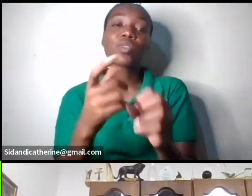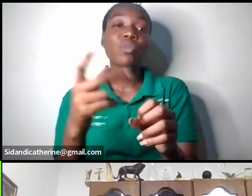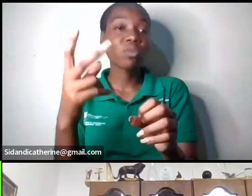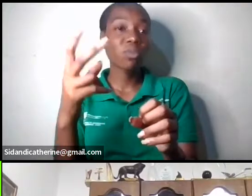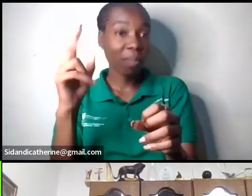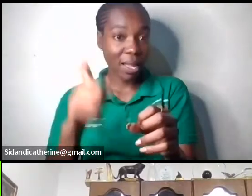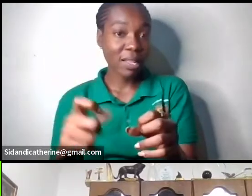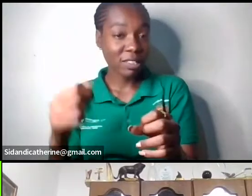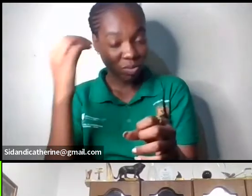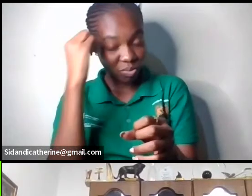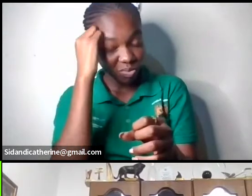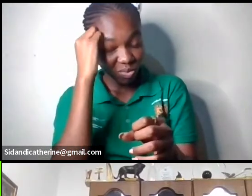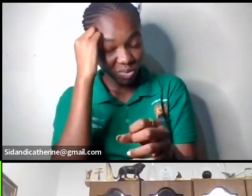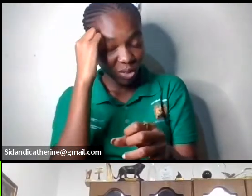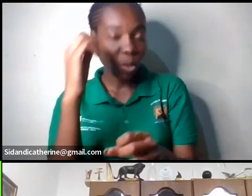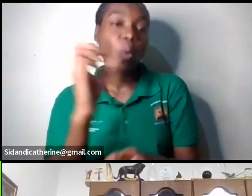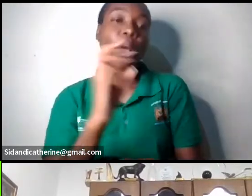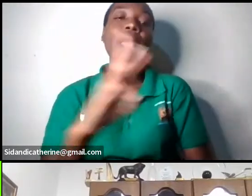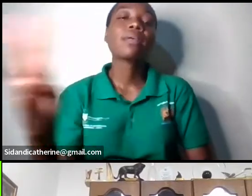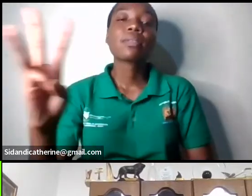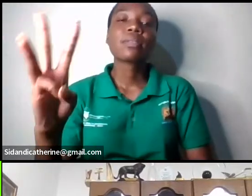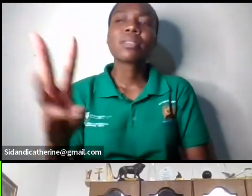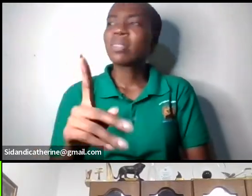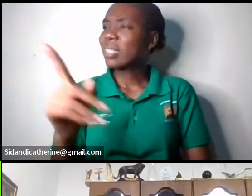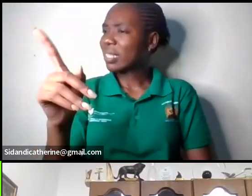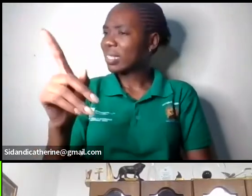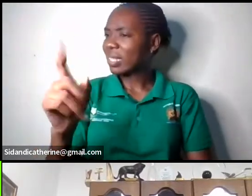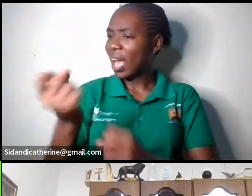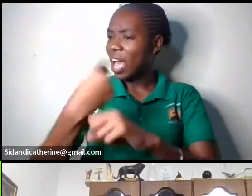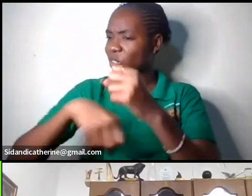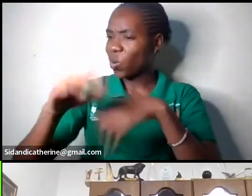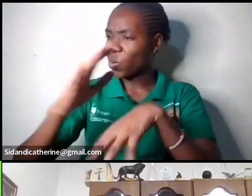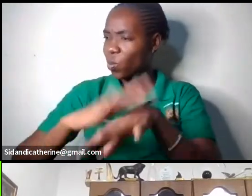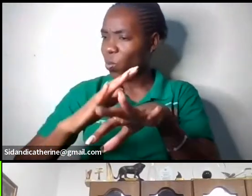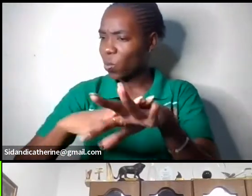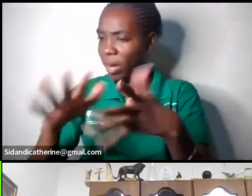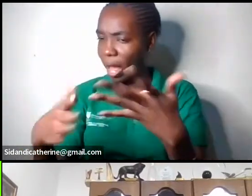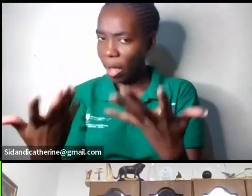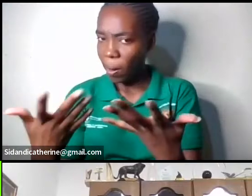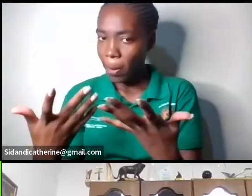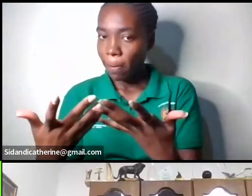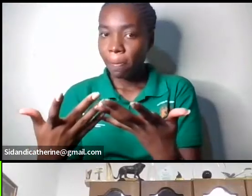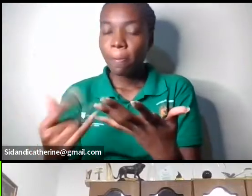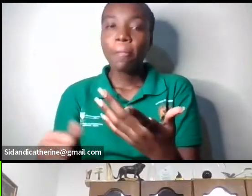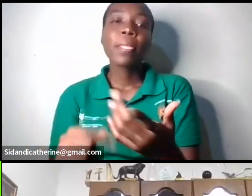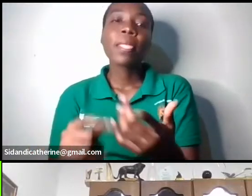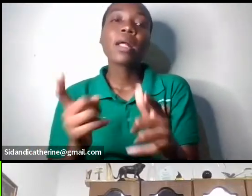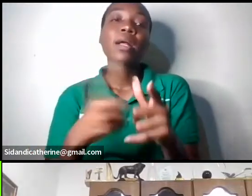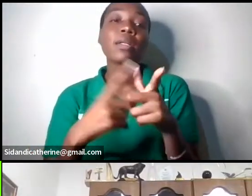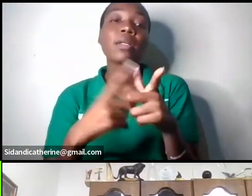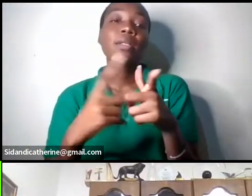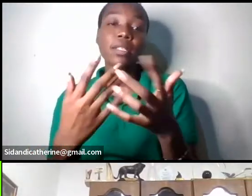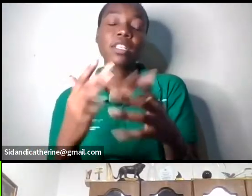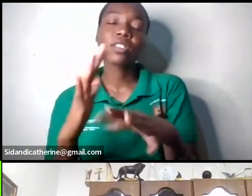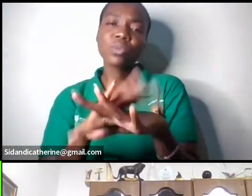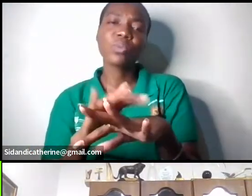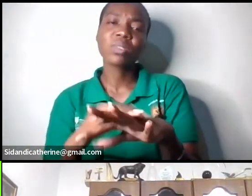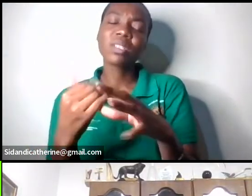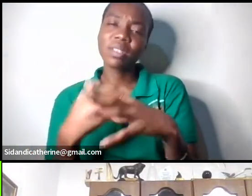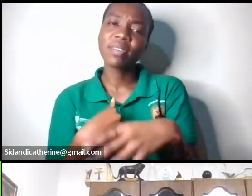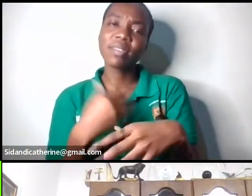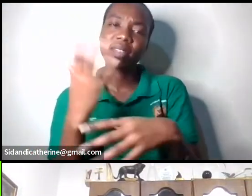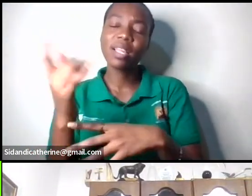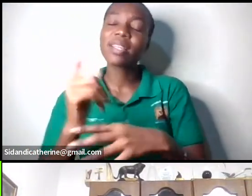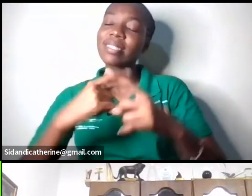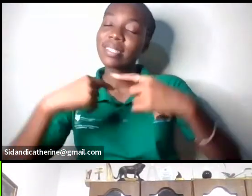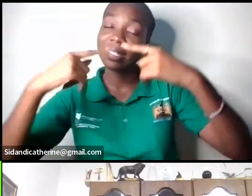thing. How have they been so good at this thing? And the next thing you know, we have quite a bit of things, I think a few success stories. I